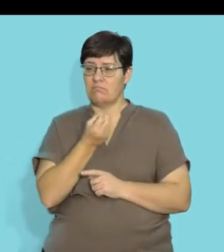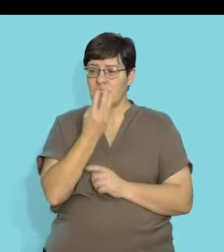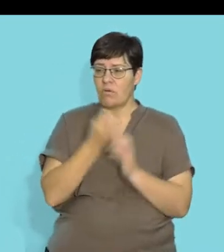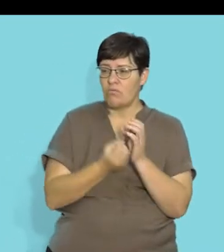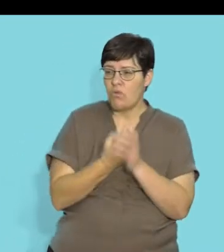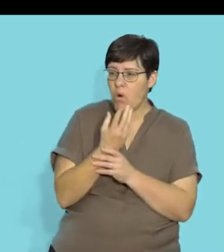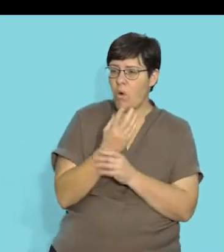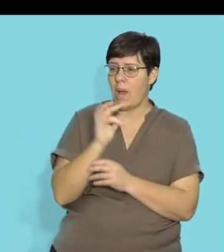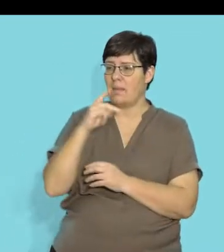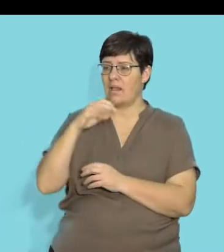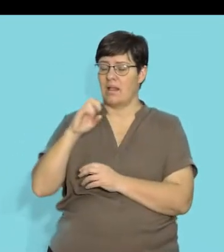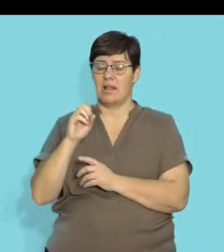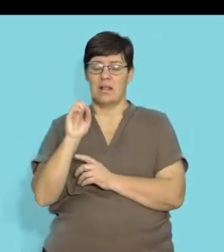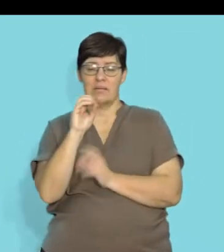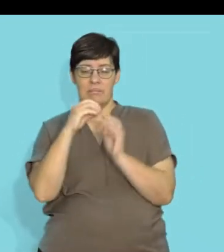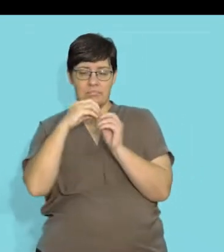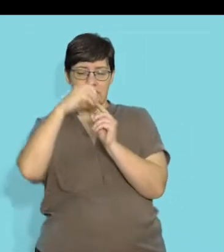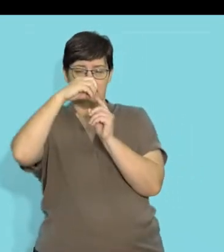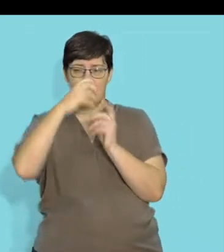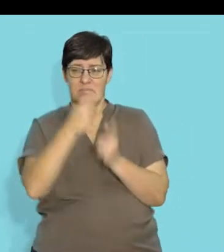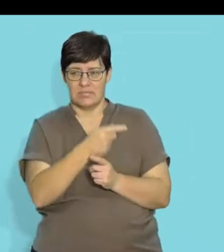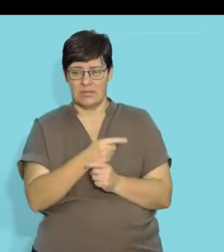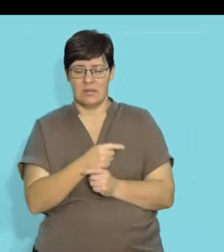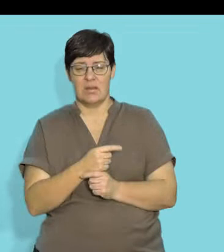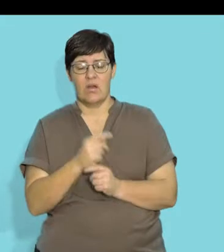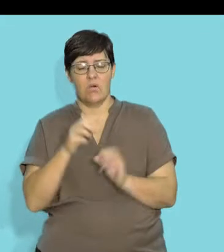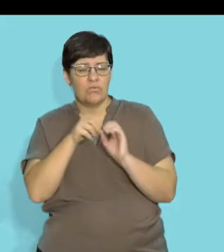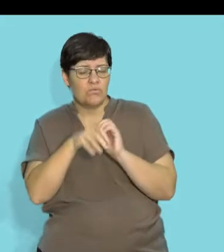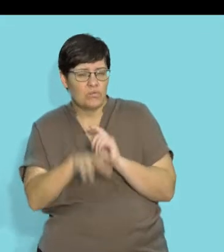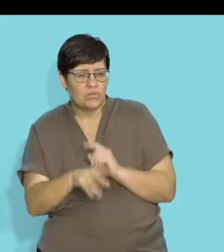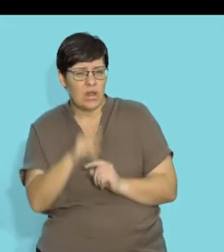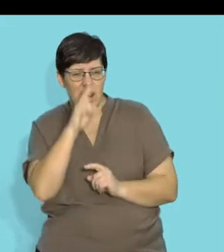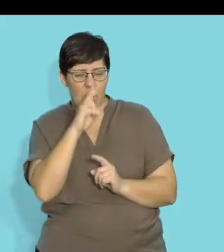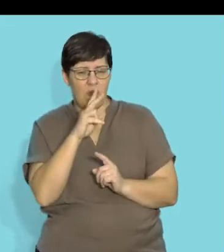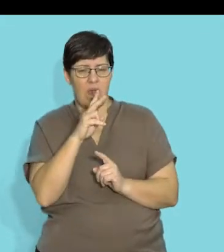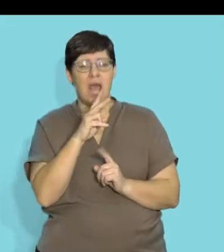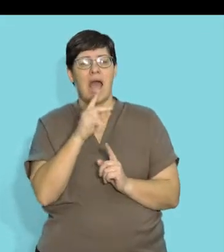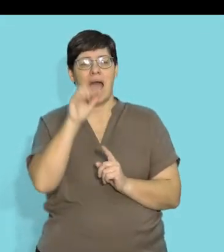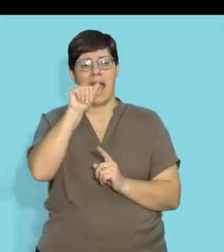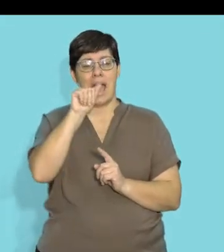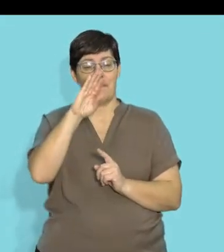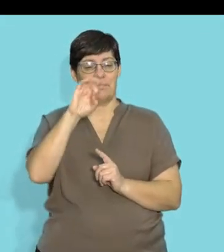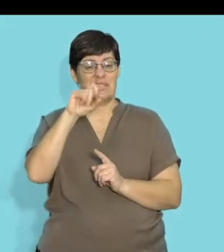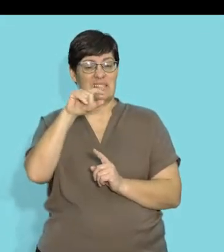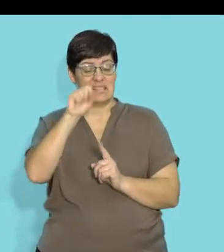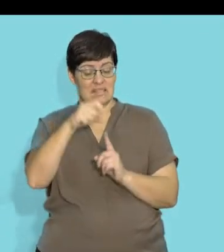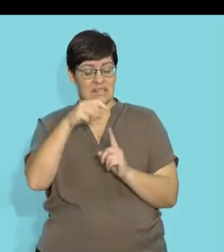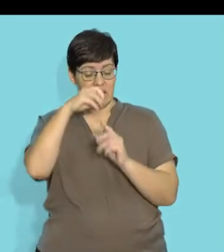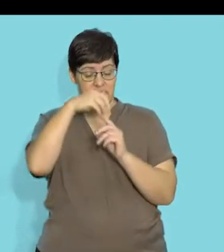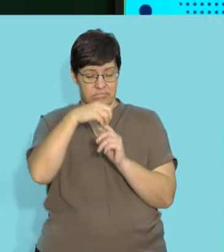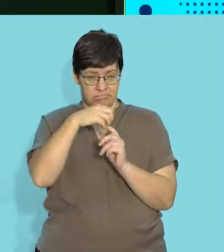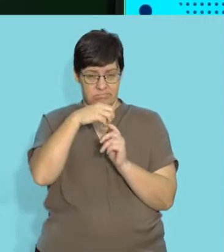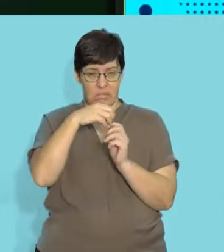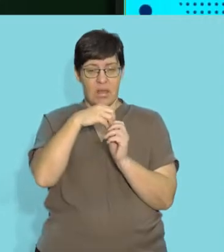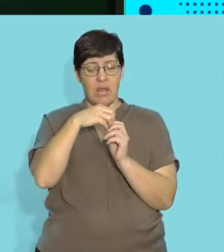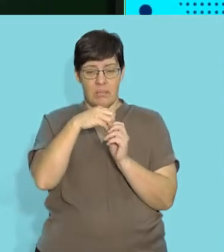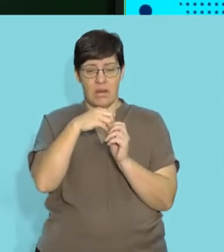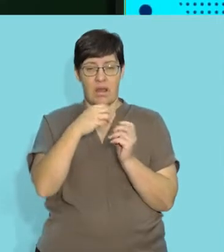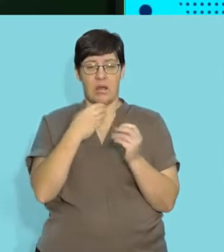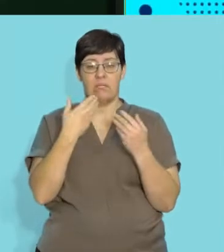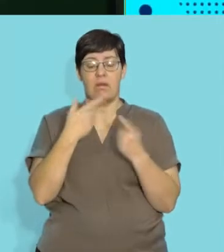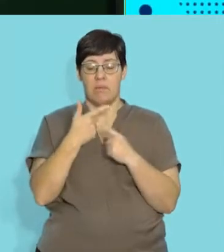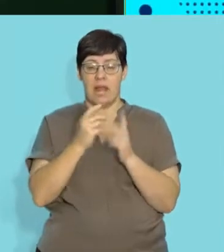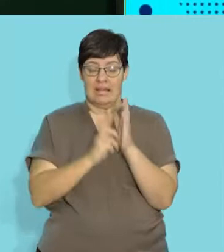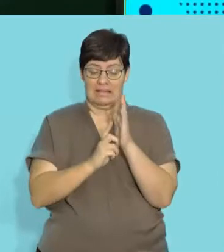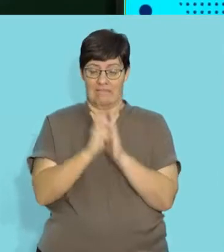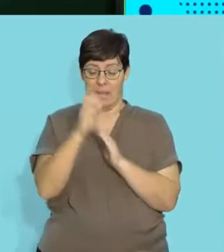buds, seeds, and roots in plants. So it's derived, if you think of the word abscess, so it plays an important role in a process of